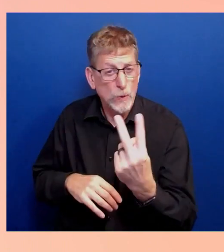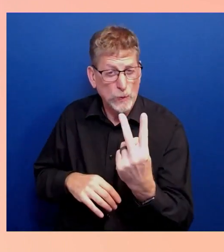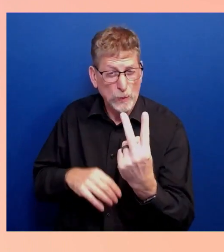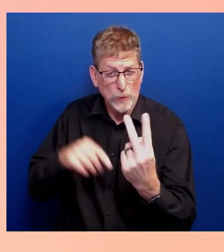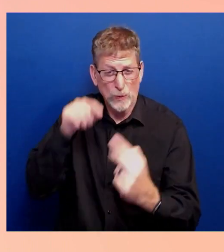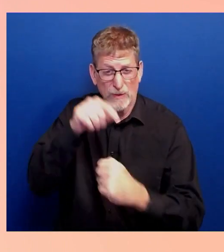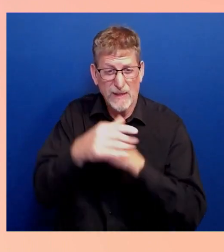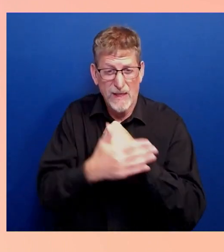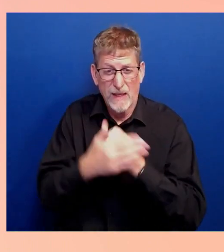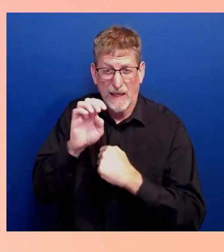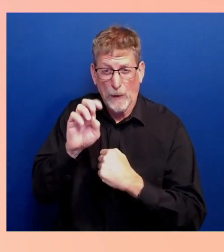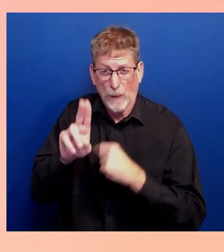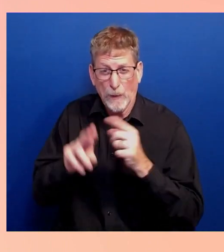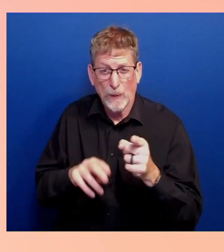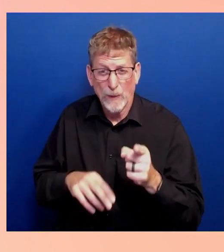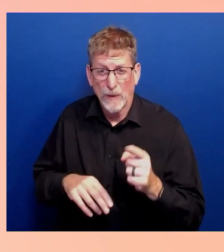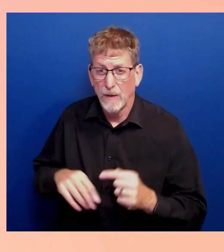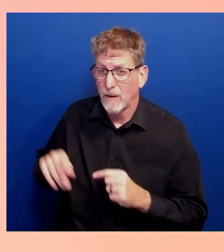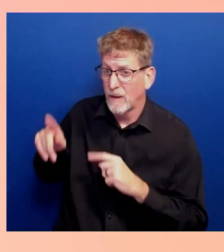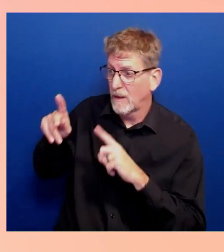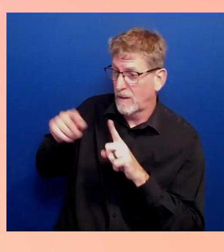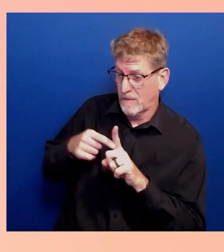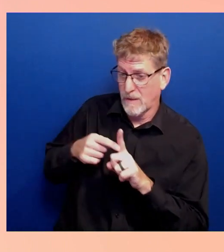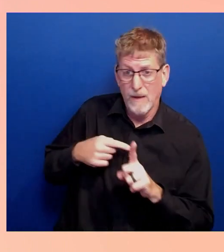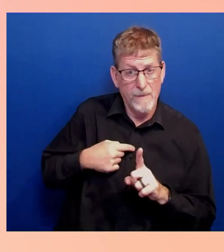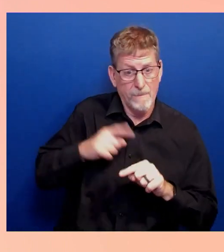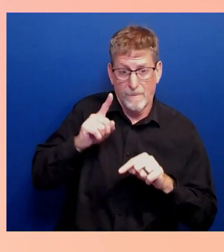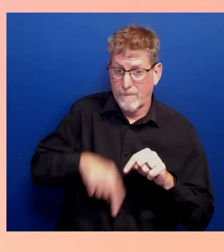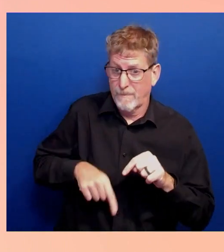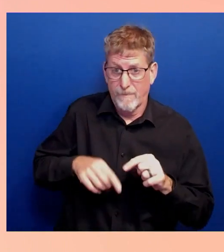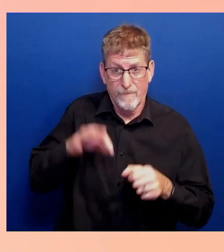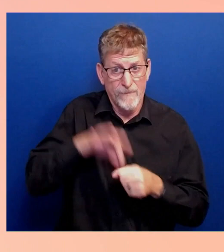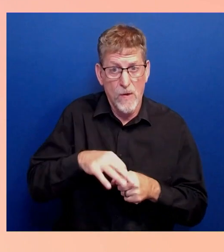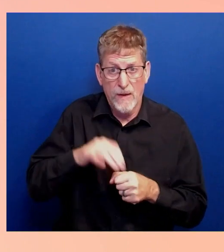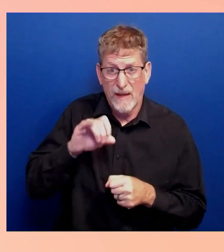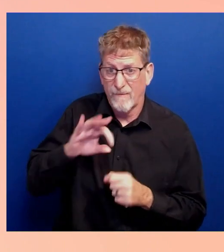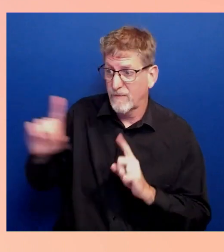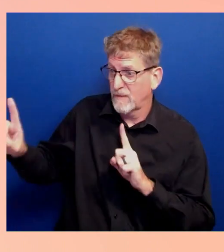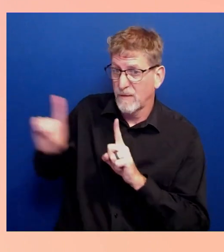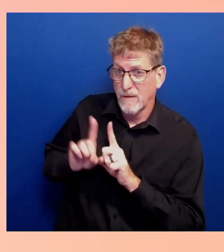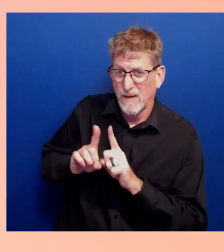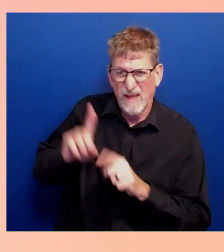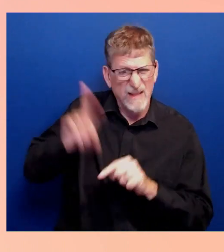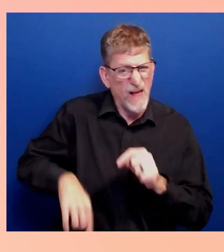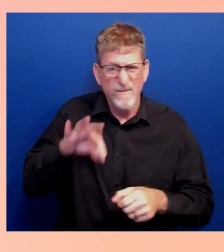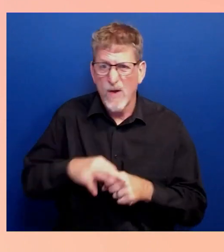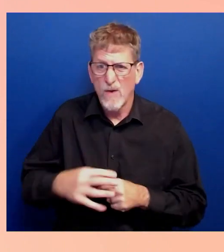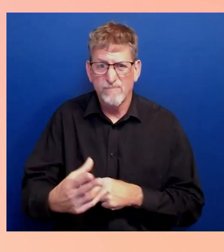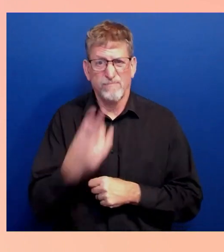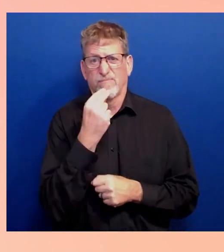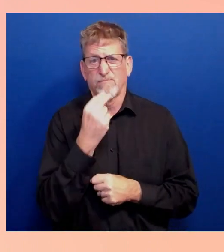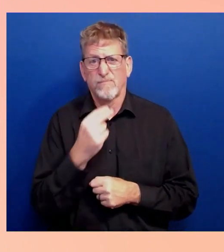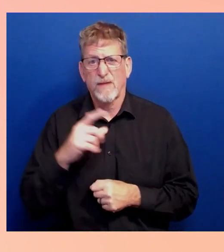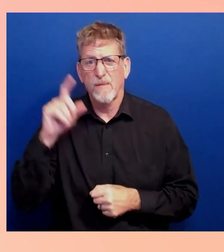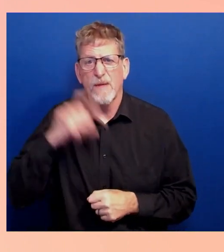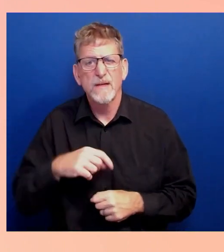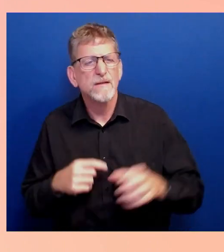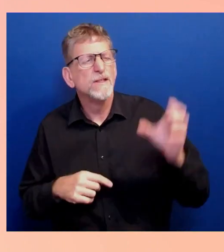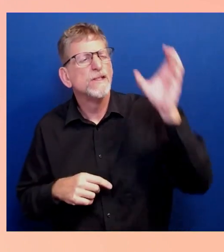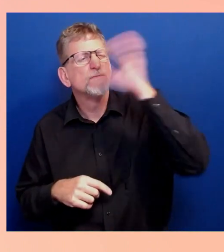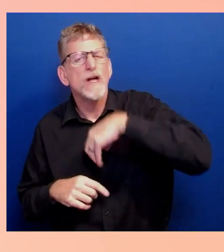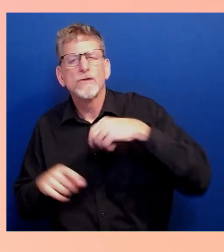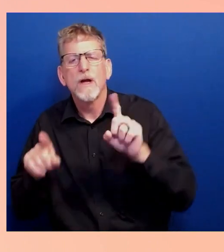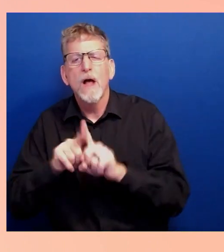vote with a person of trust. They need to be held by a stranger, a polling officer,